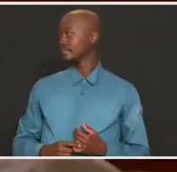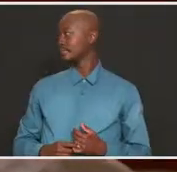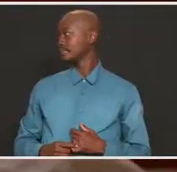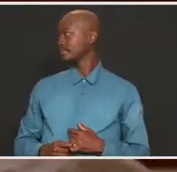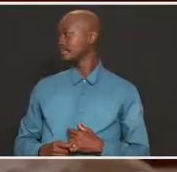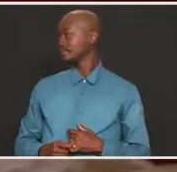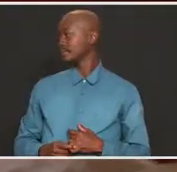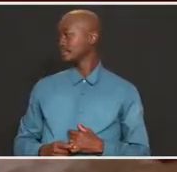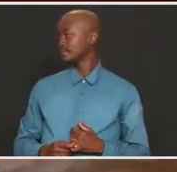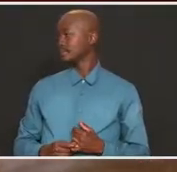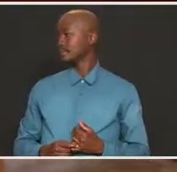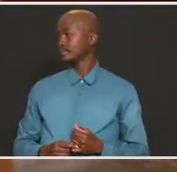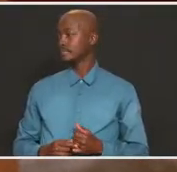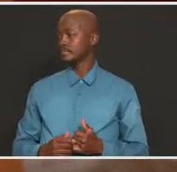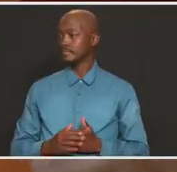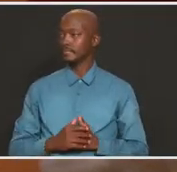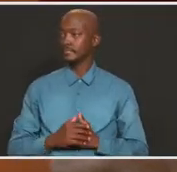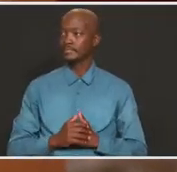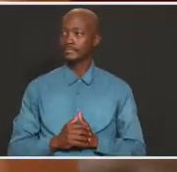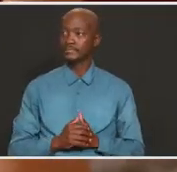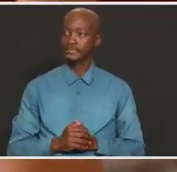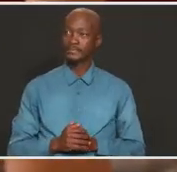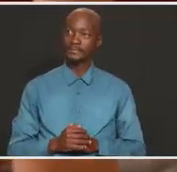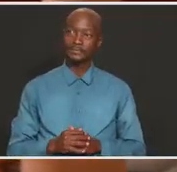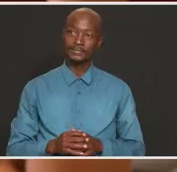you know be on the same page